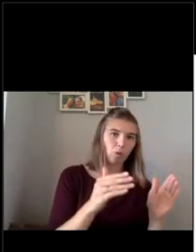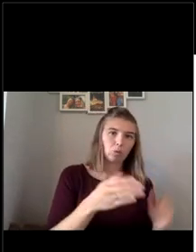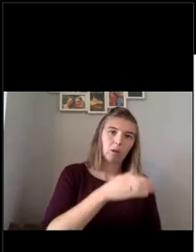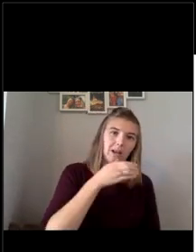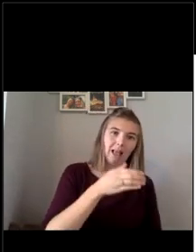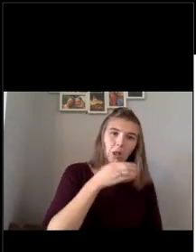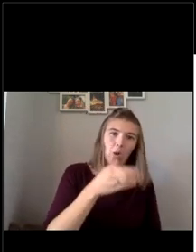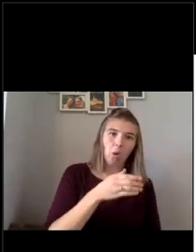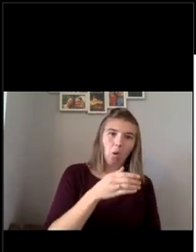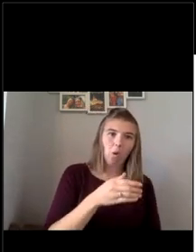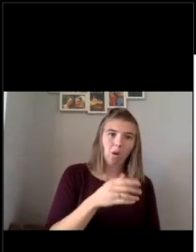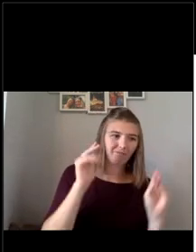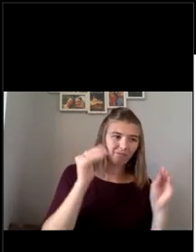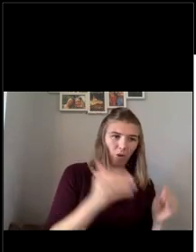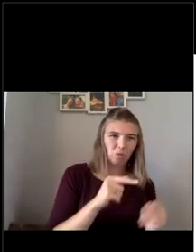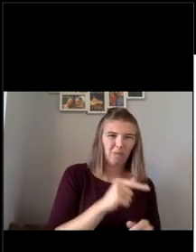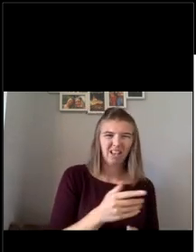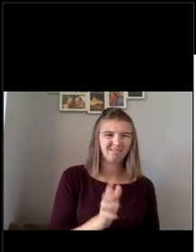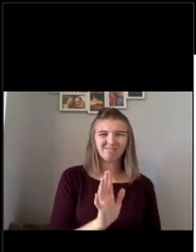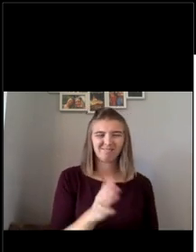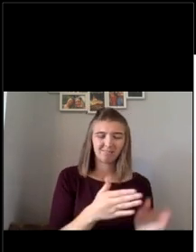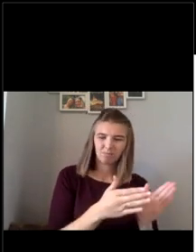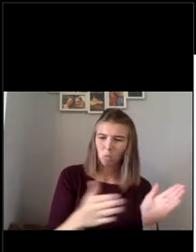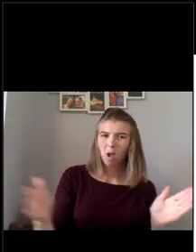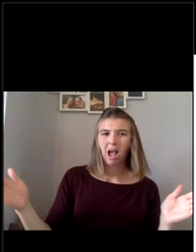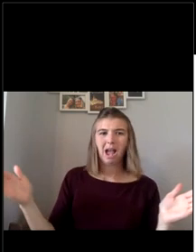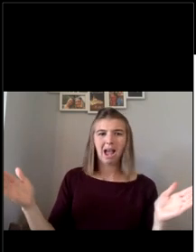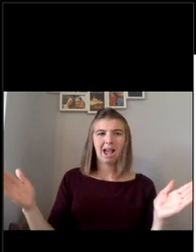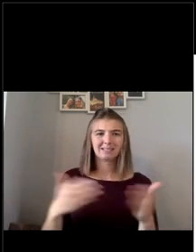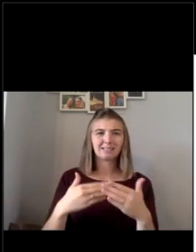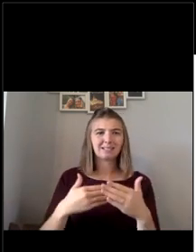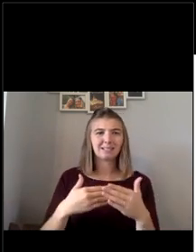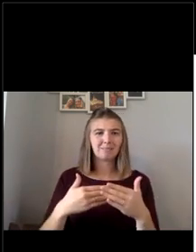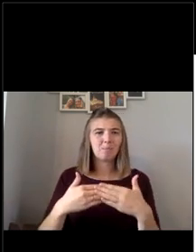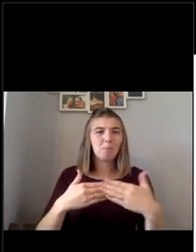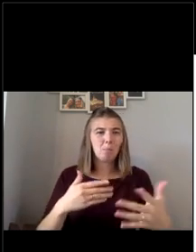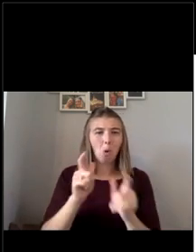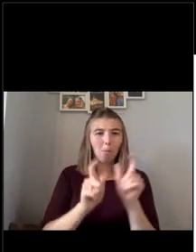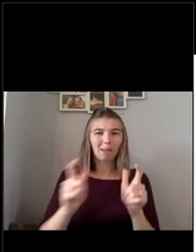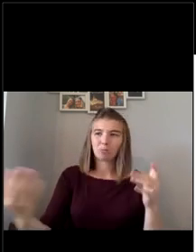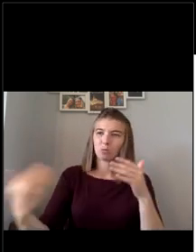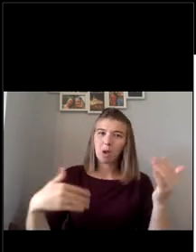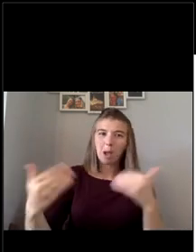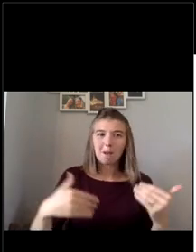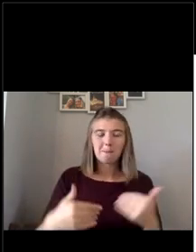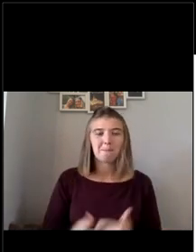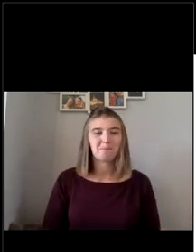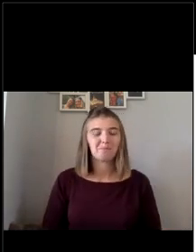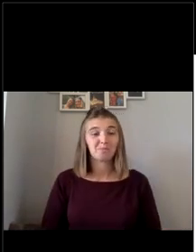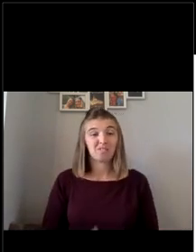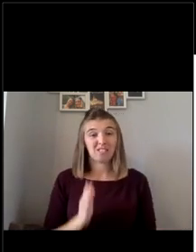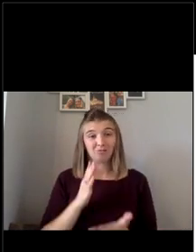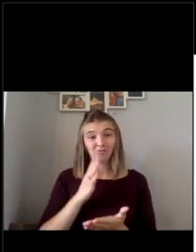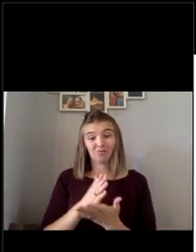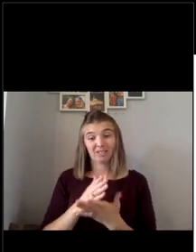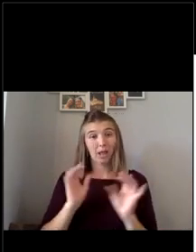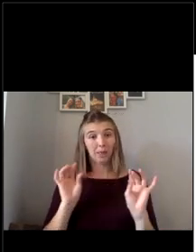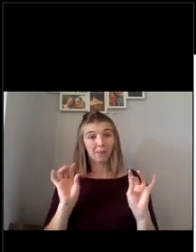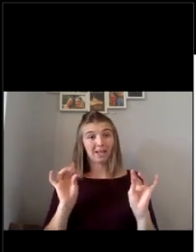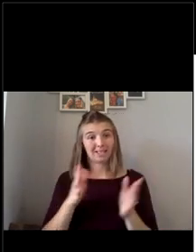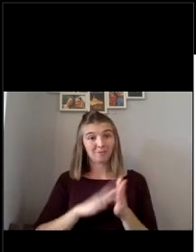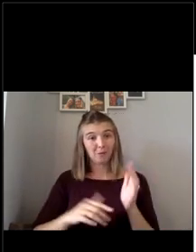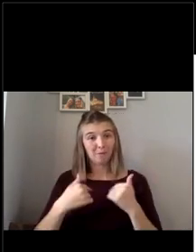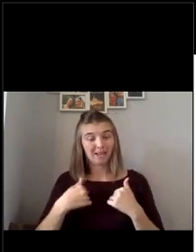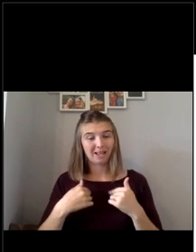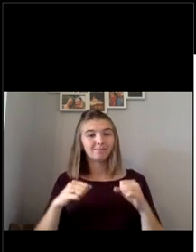Try to think how you can get more people to come. That's all I have to say today. If you have any questions, feel free to email me. This is my